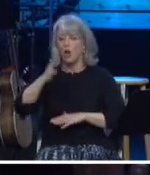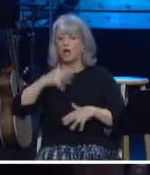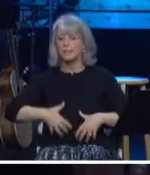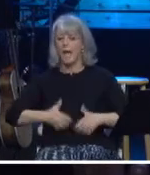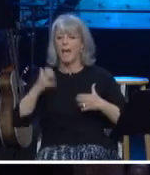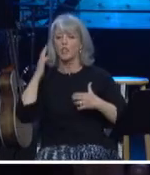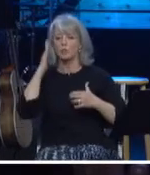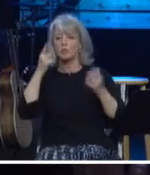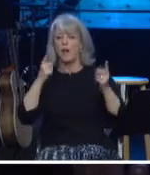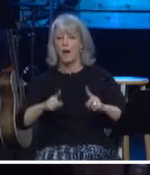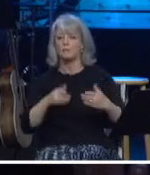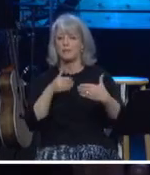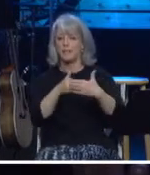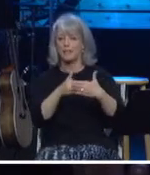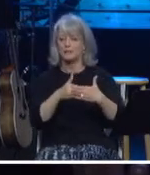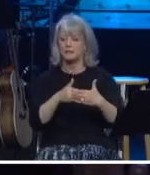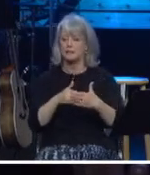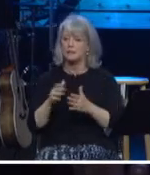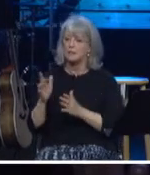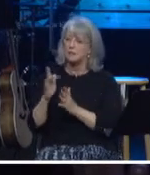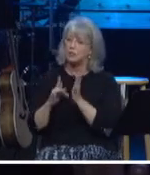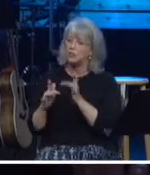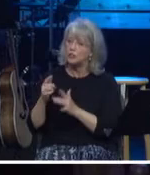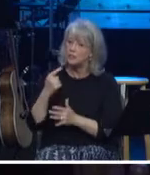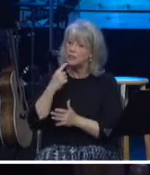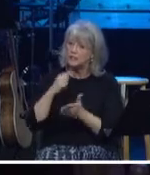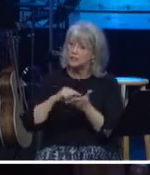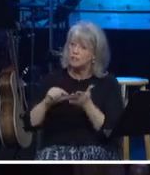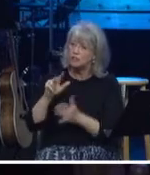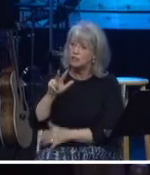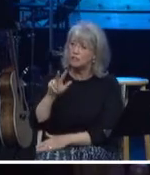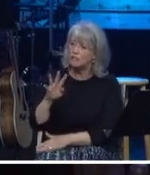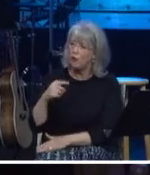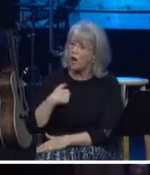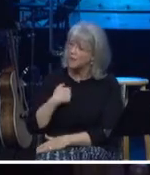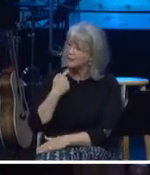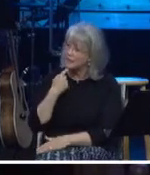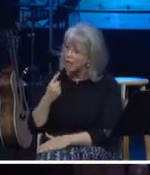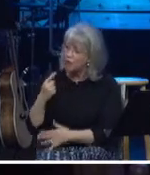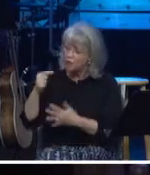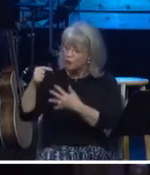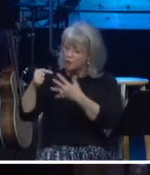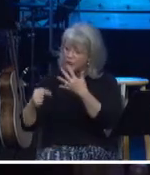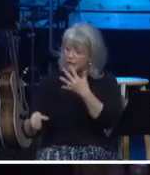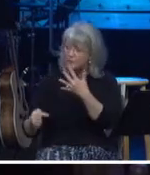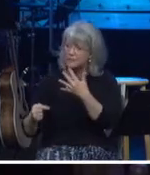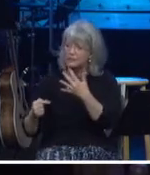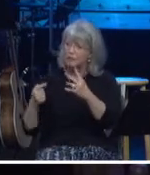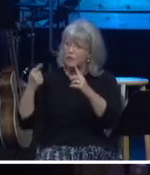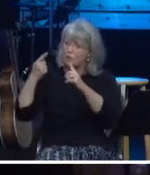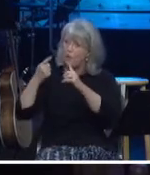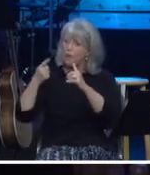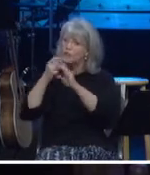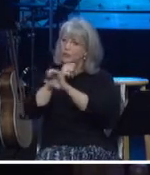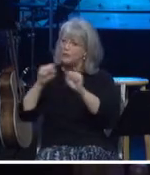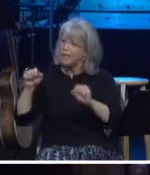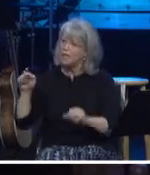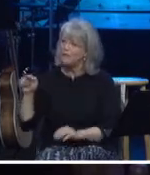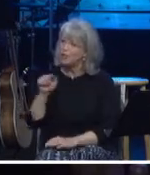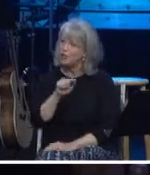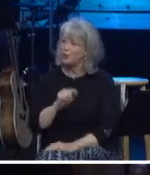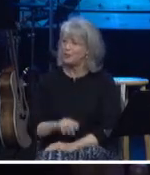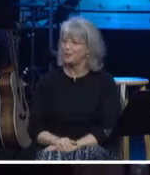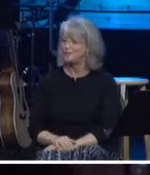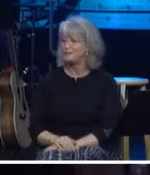So Jesus says in verse 34, I say these things so that you will be rescued, saved